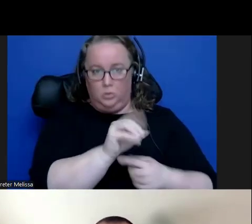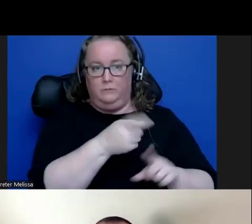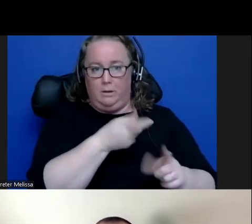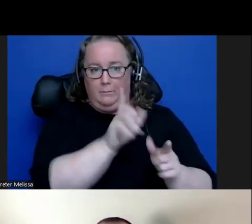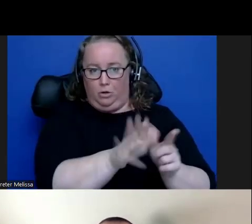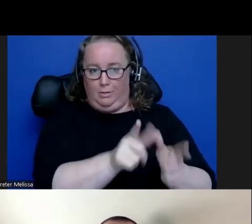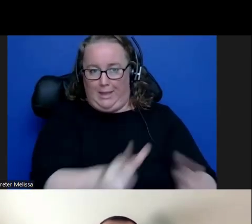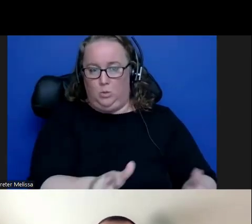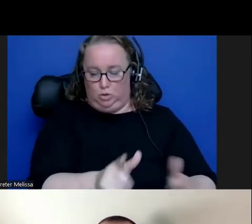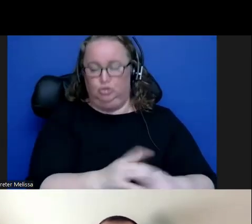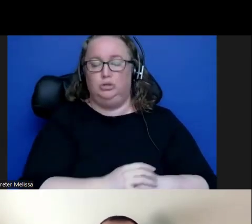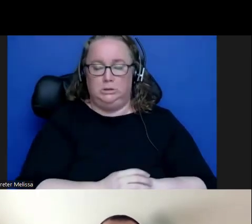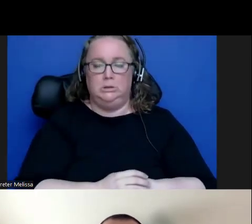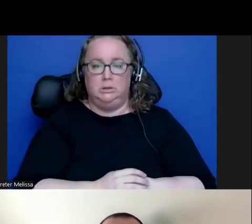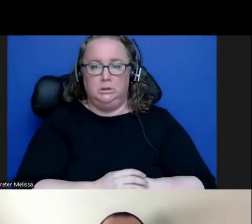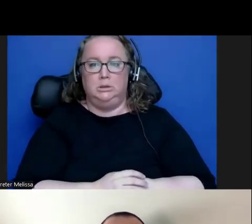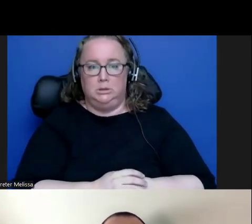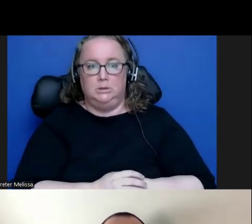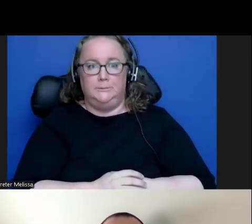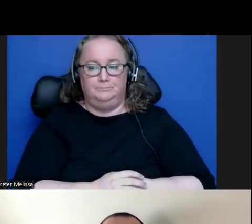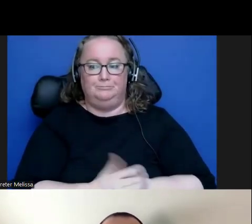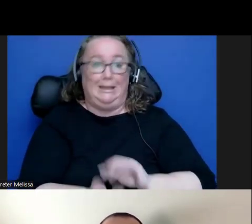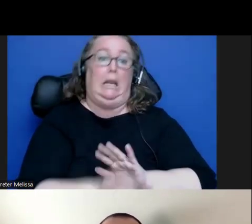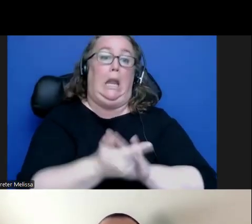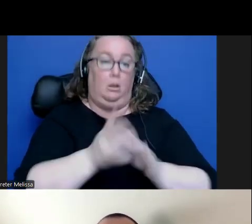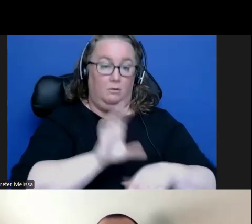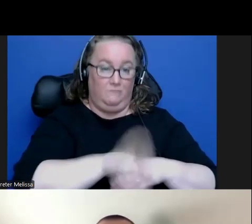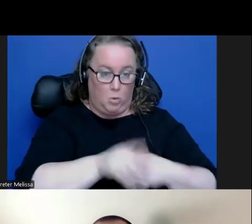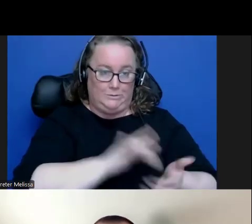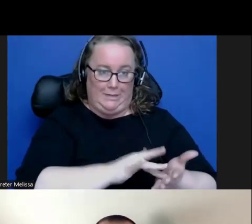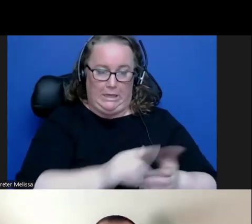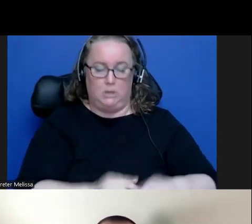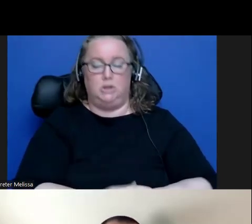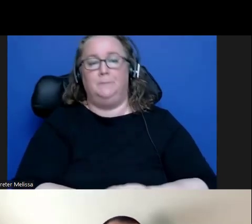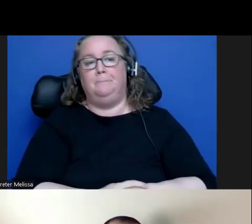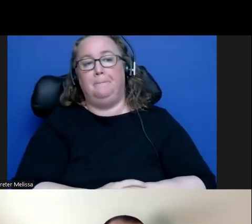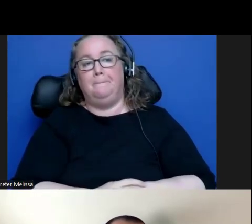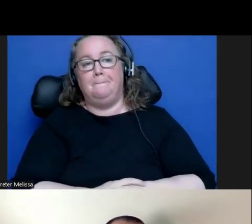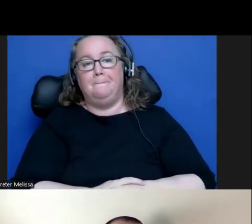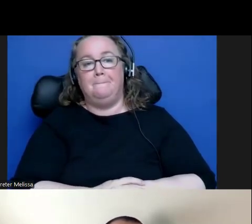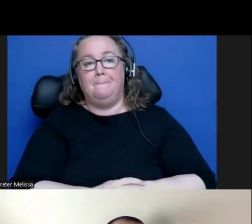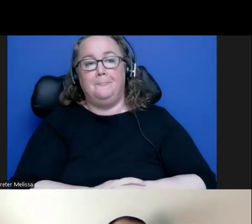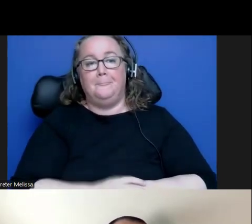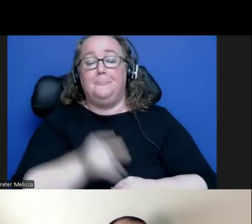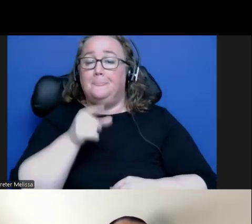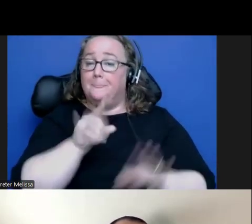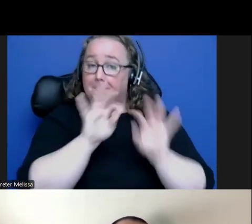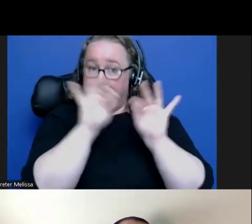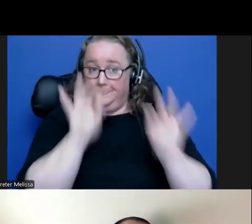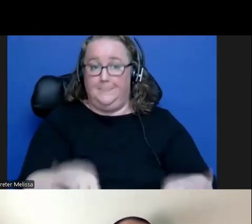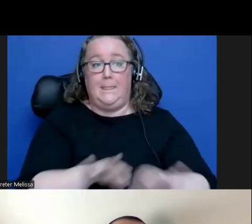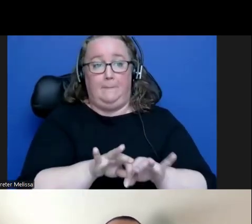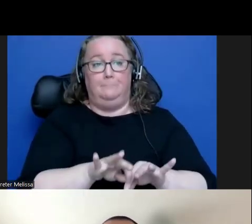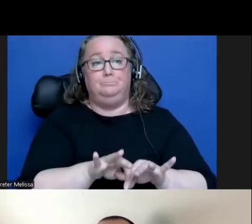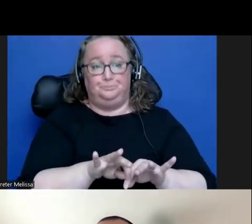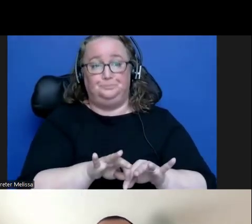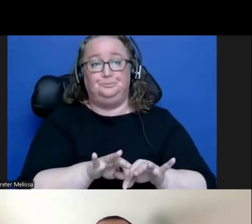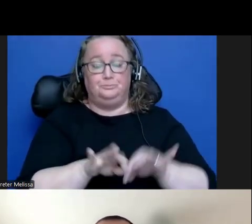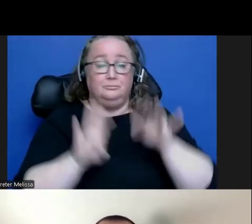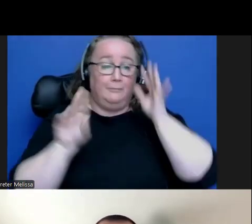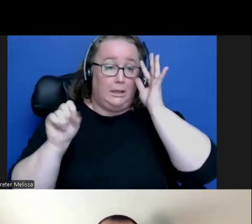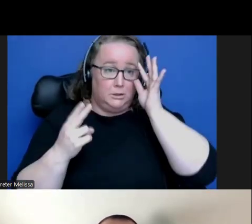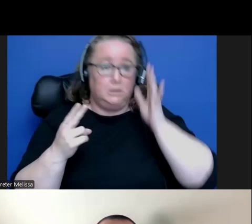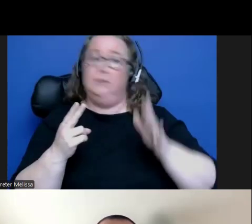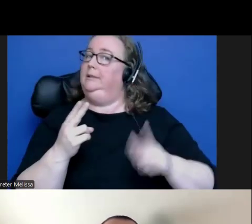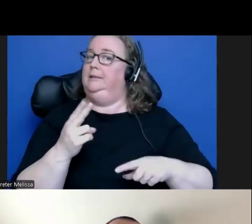been discussing, illegal forced medication. And this form, the Bridgewater medication restraint form, replaced